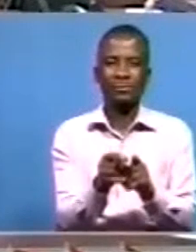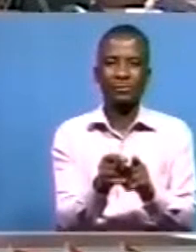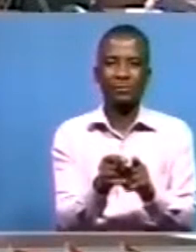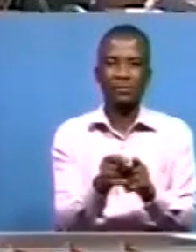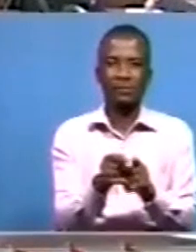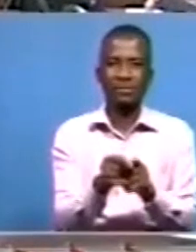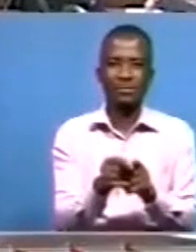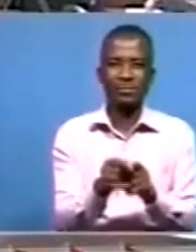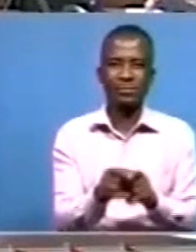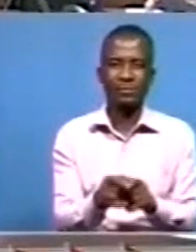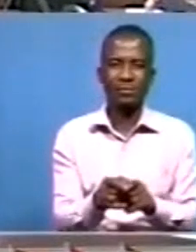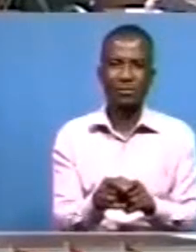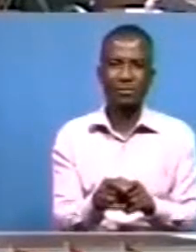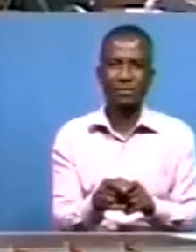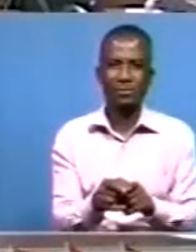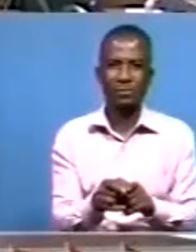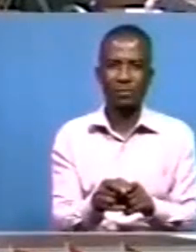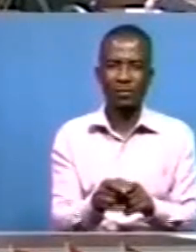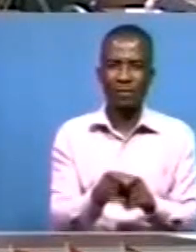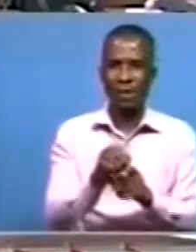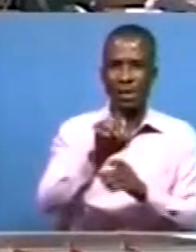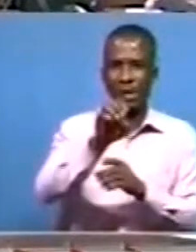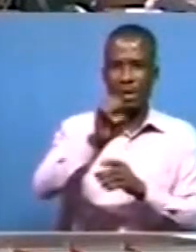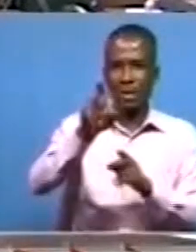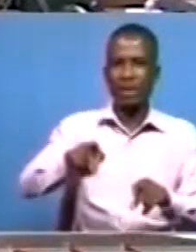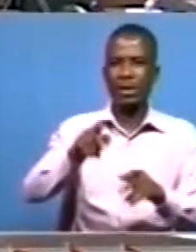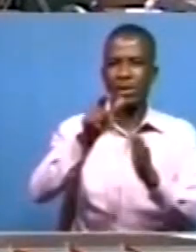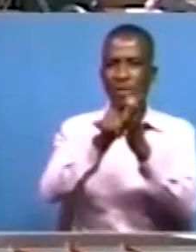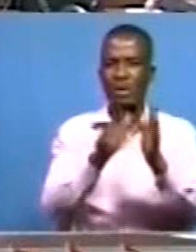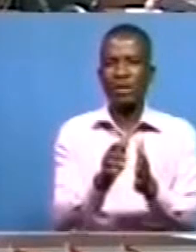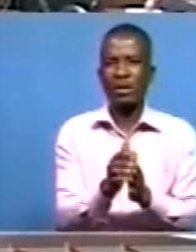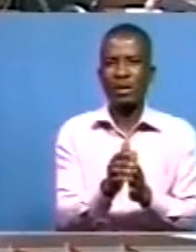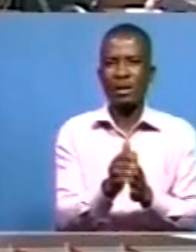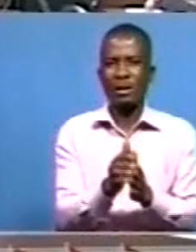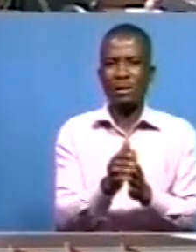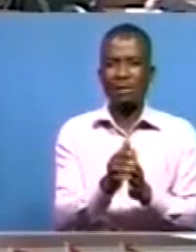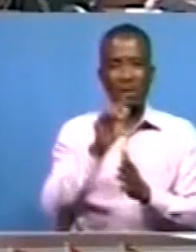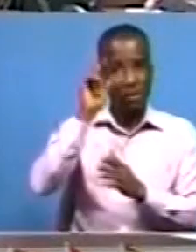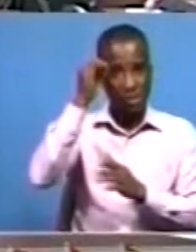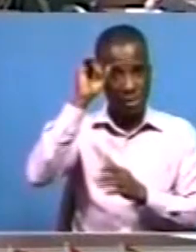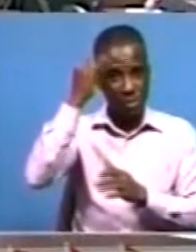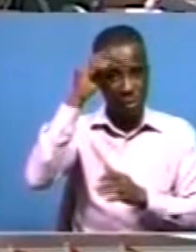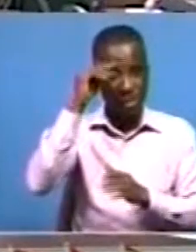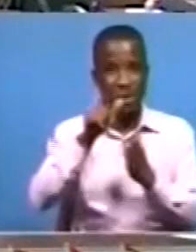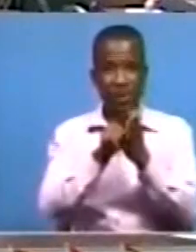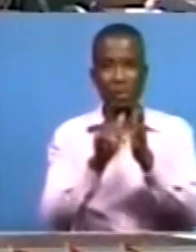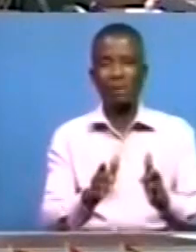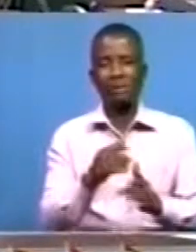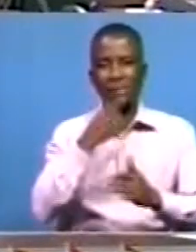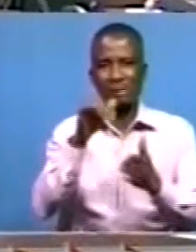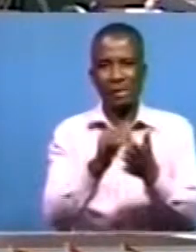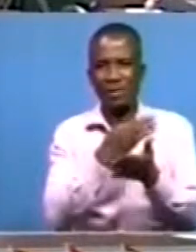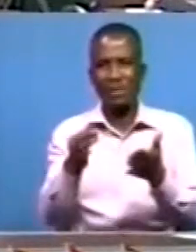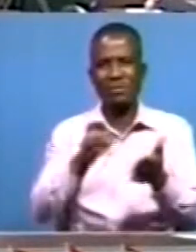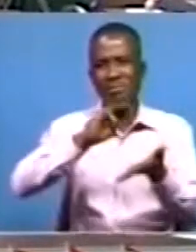for applicant has also urged that this court failed to consider Section 72 of the Evidence Act, but rather relied on